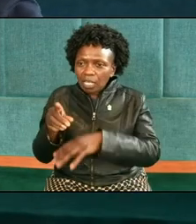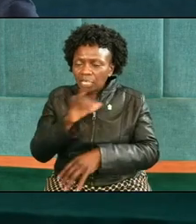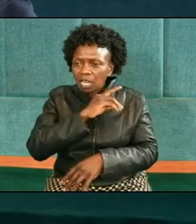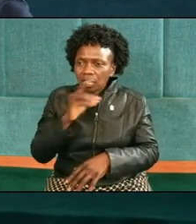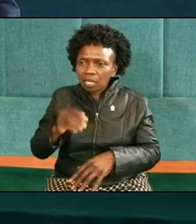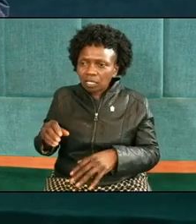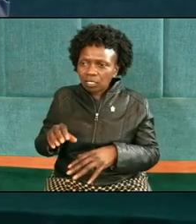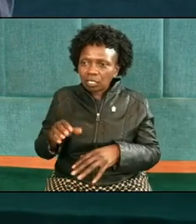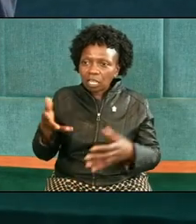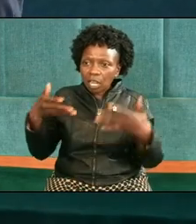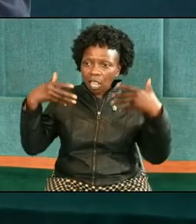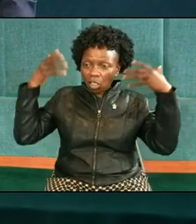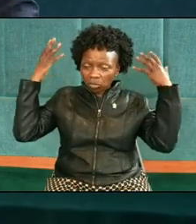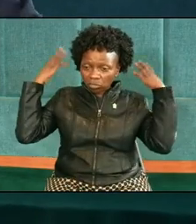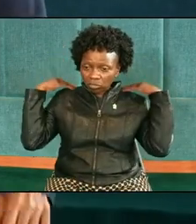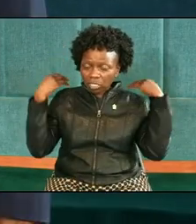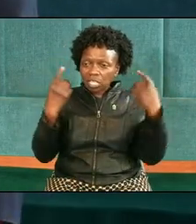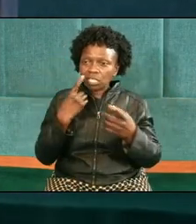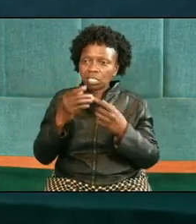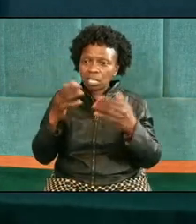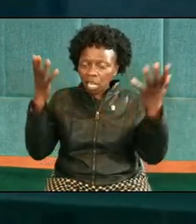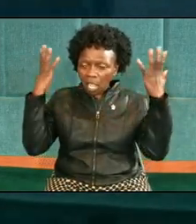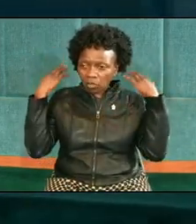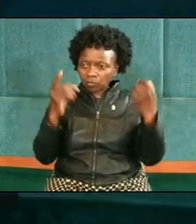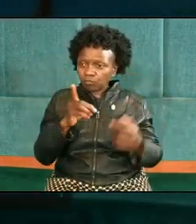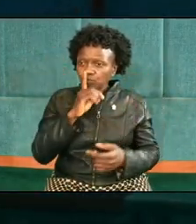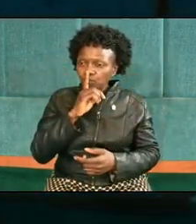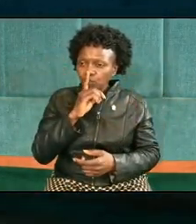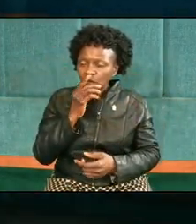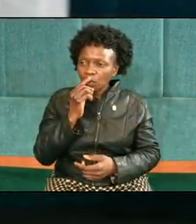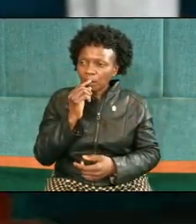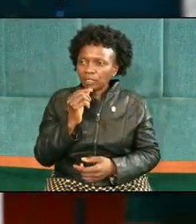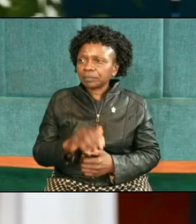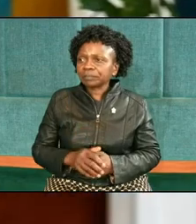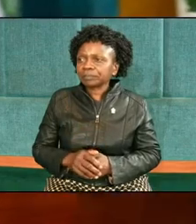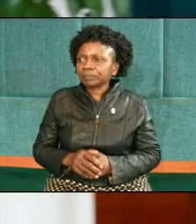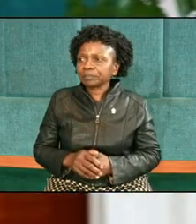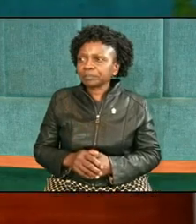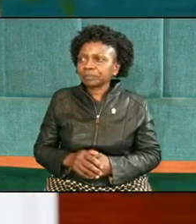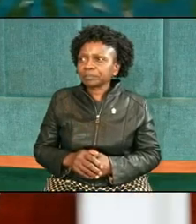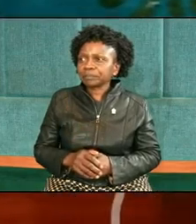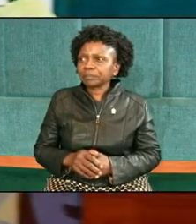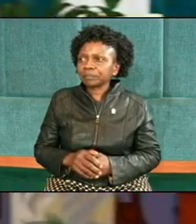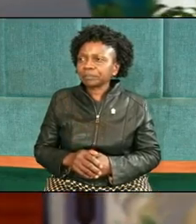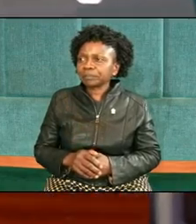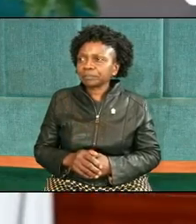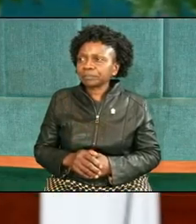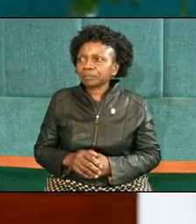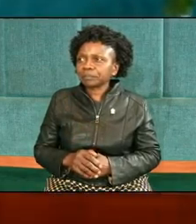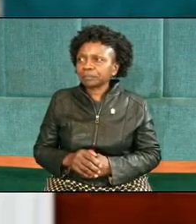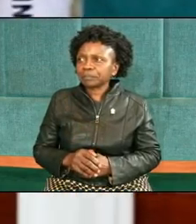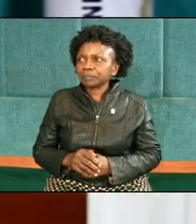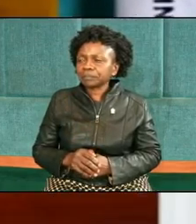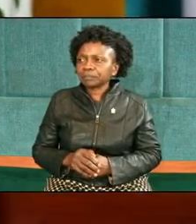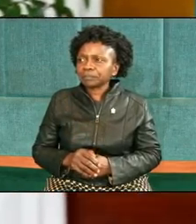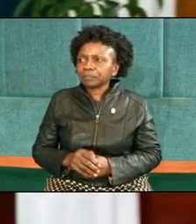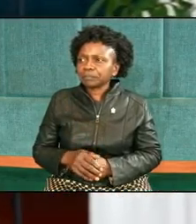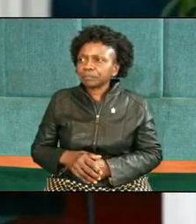The lion, keep their mouth shut. Told a donkey to talk. Donkey, talk.